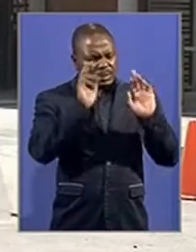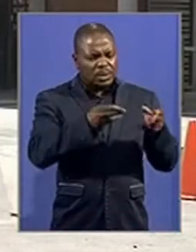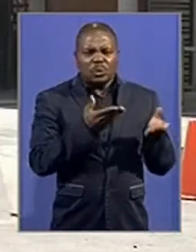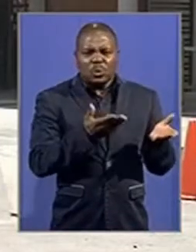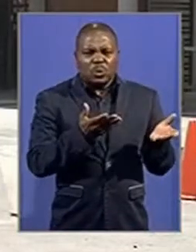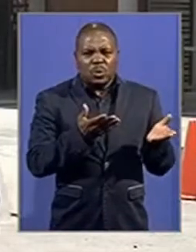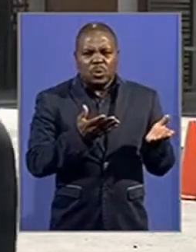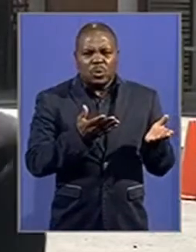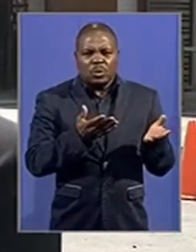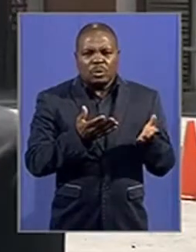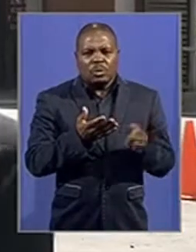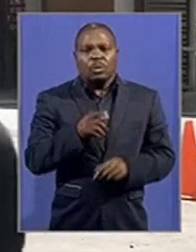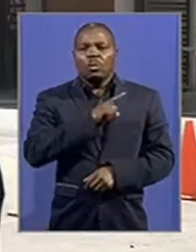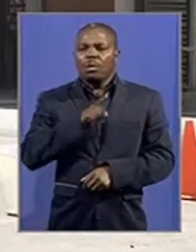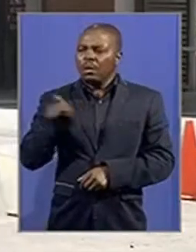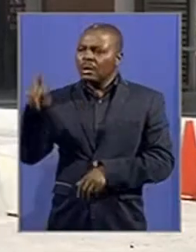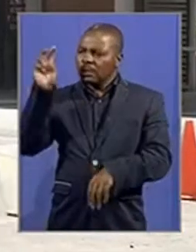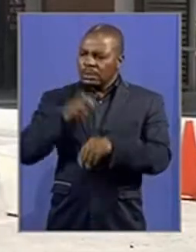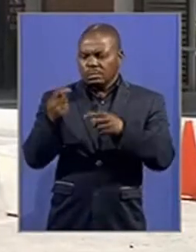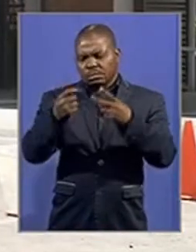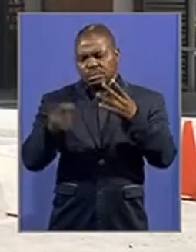and I wanted to see things.